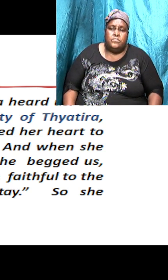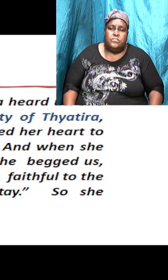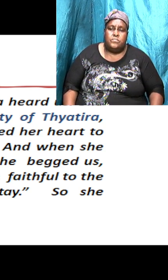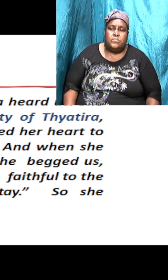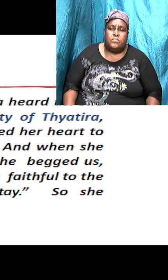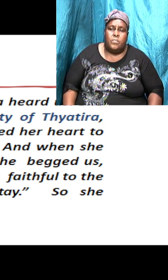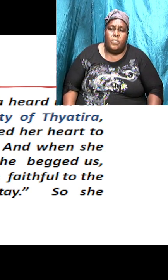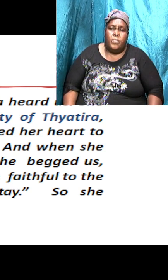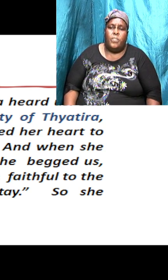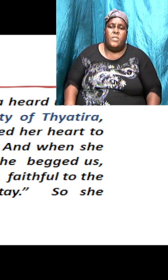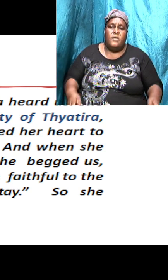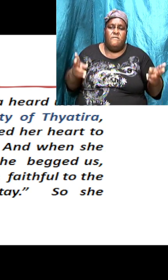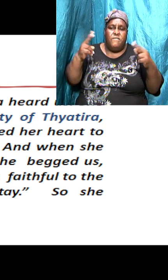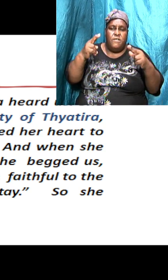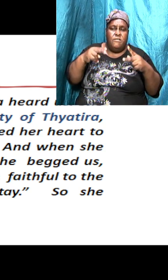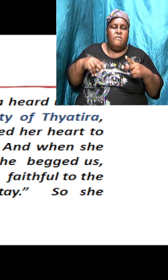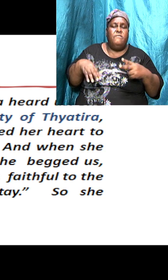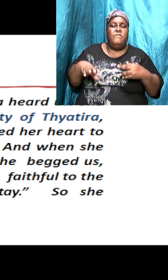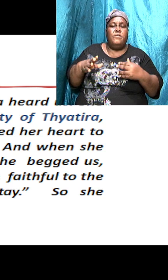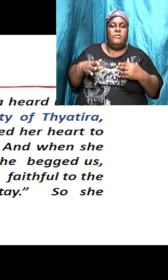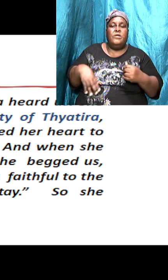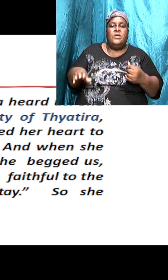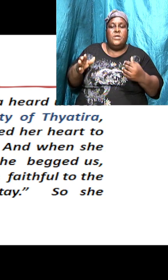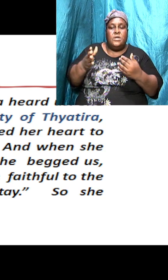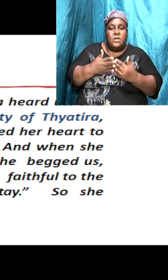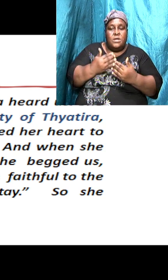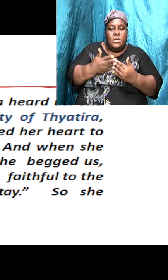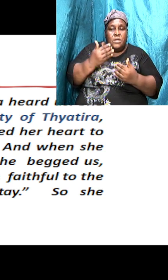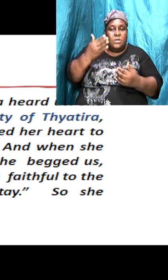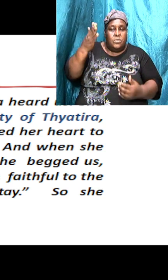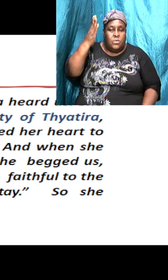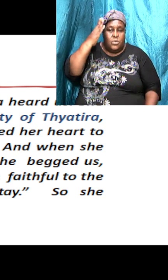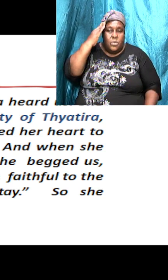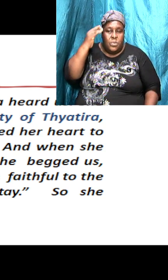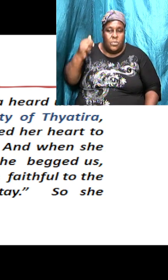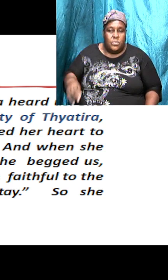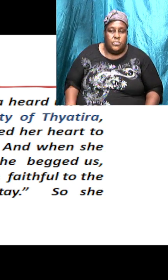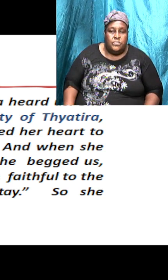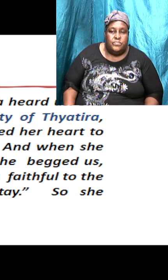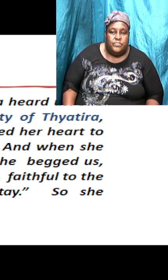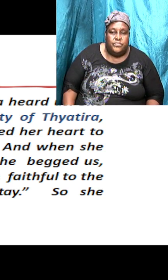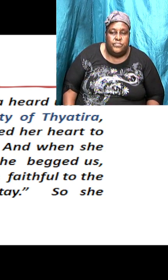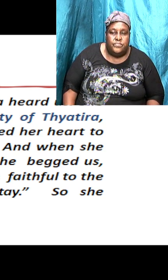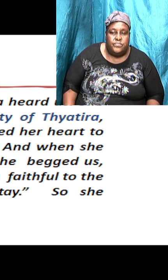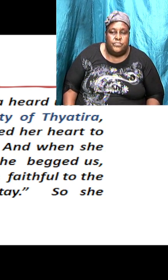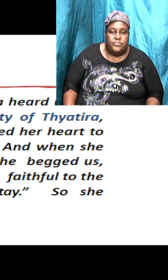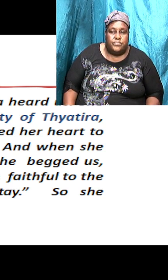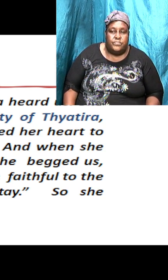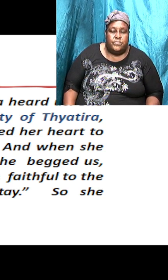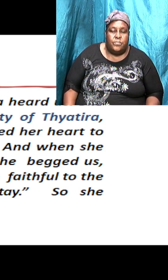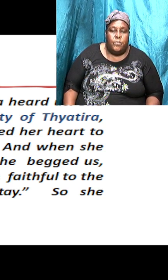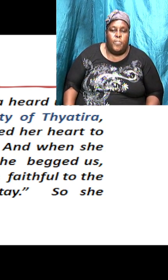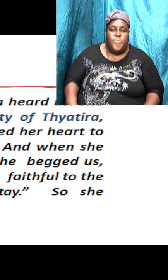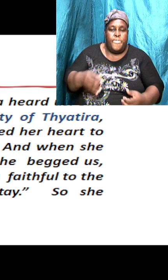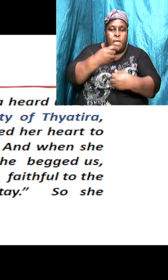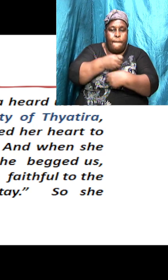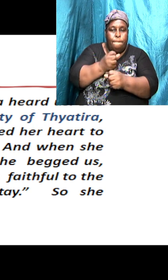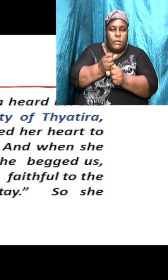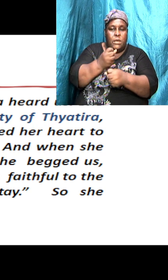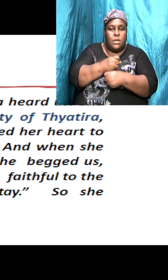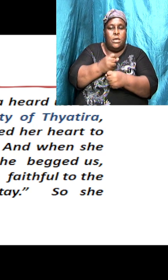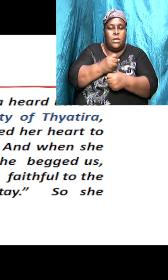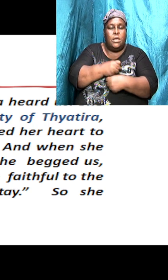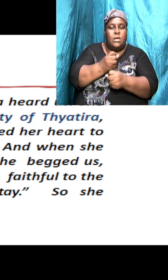That is very, very significant to note. I wanted to make the point